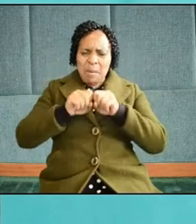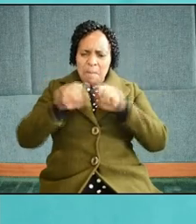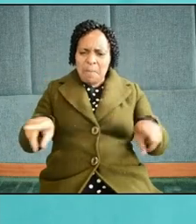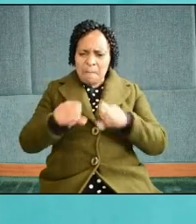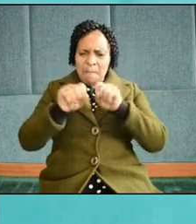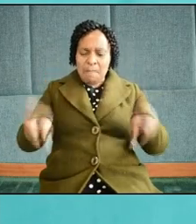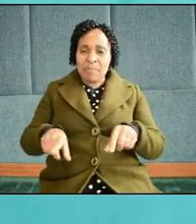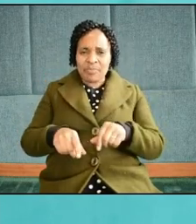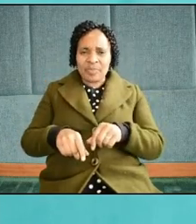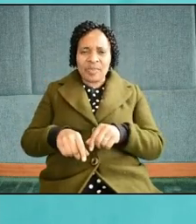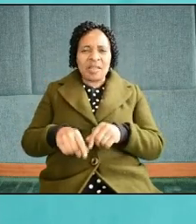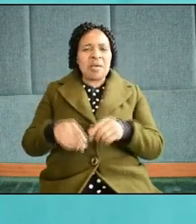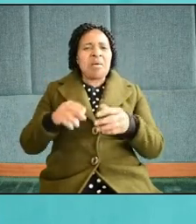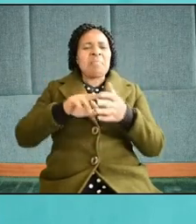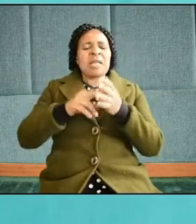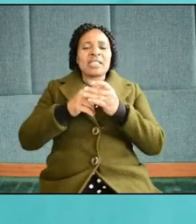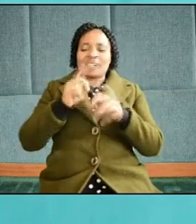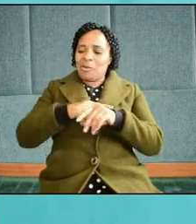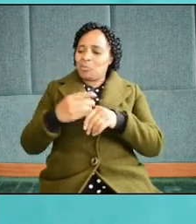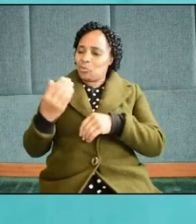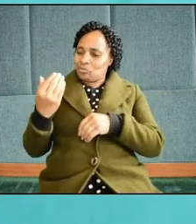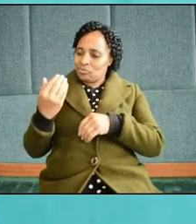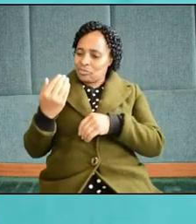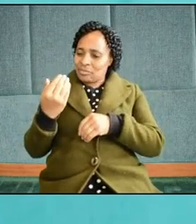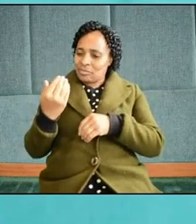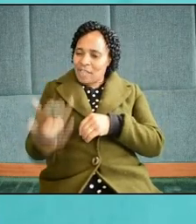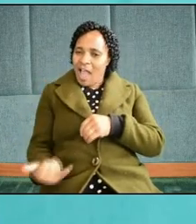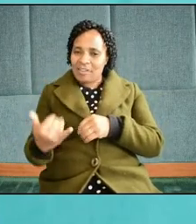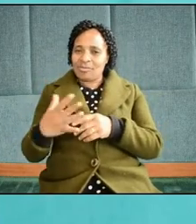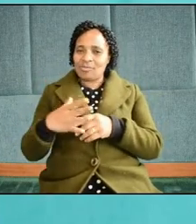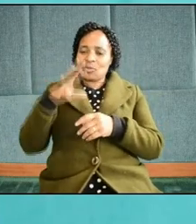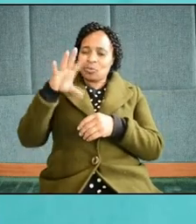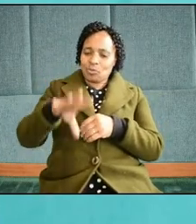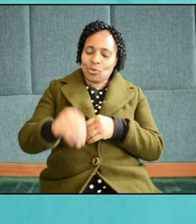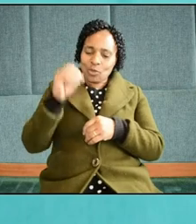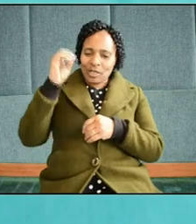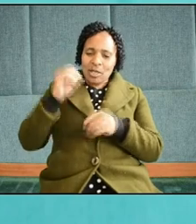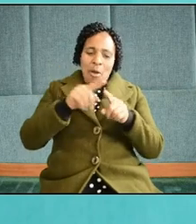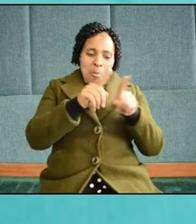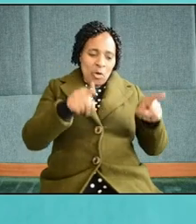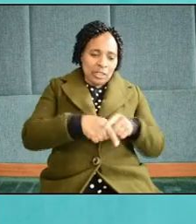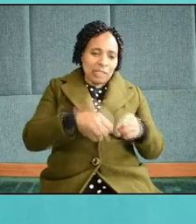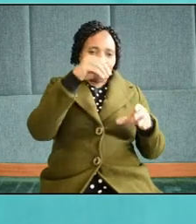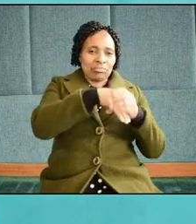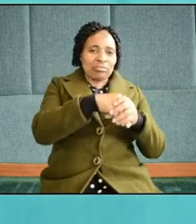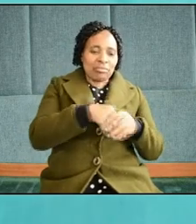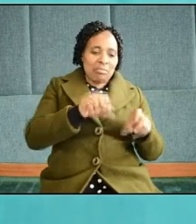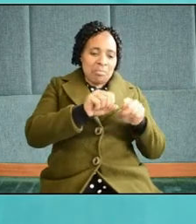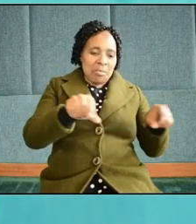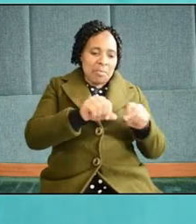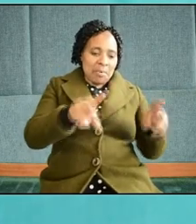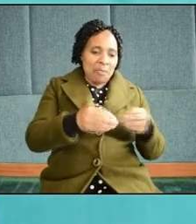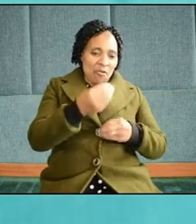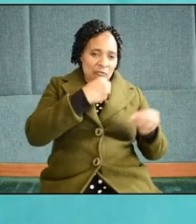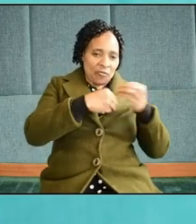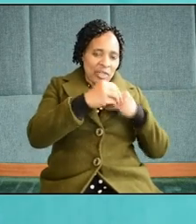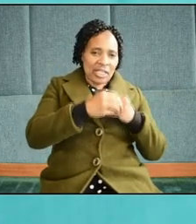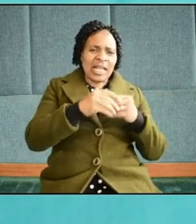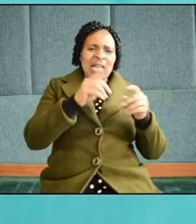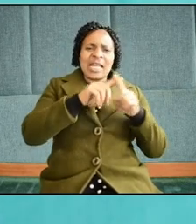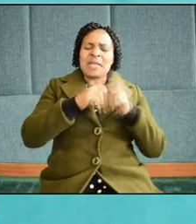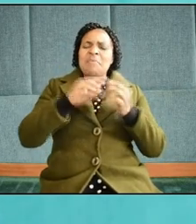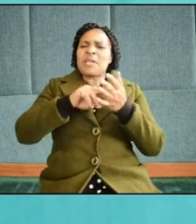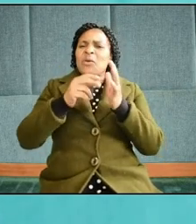were small, we used to catch grasshoppers and put them in boxes and, you know, feed them with grass. And you can imagine someone being compared